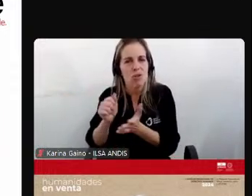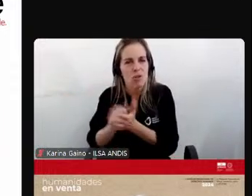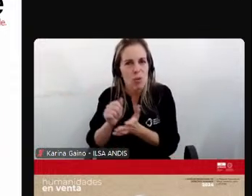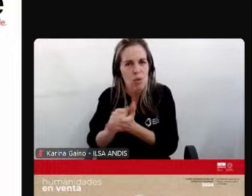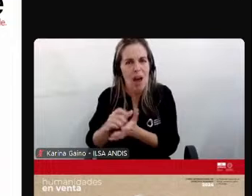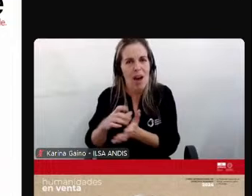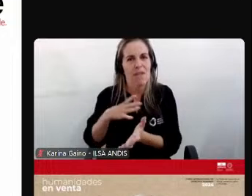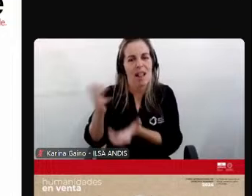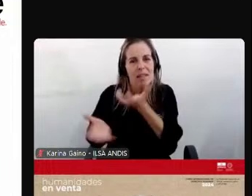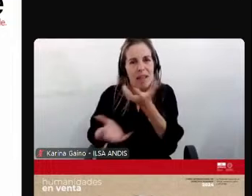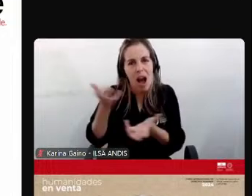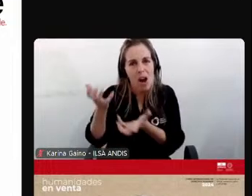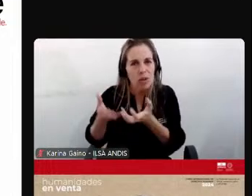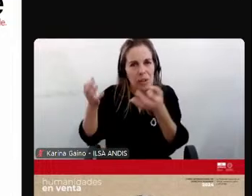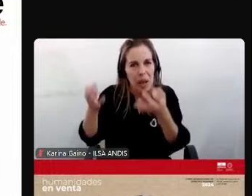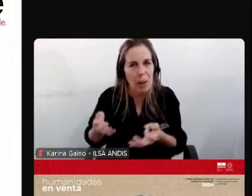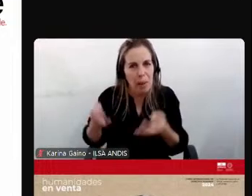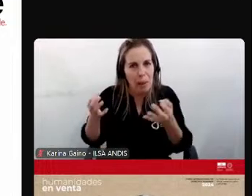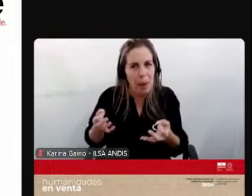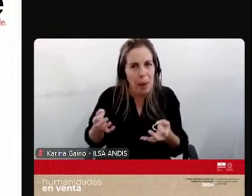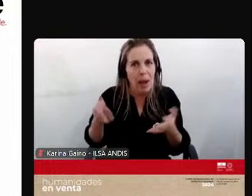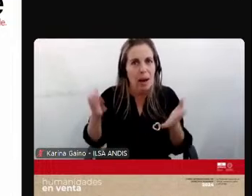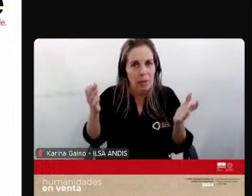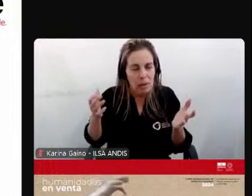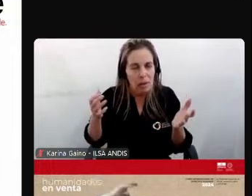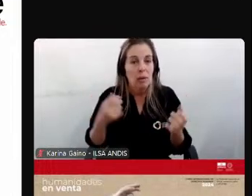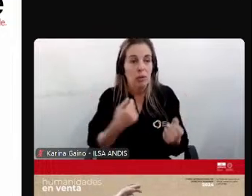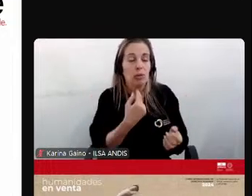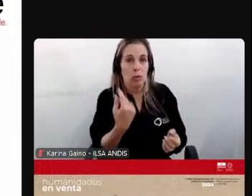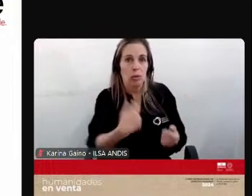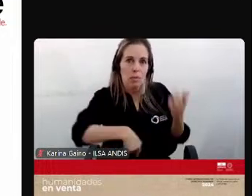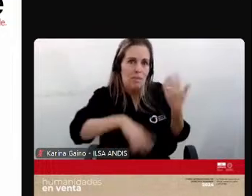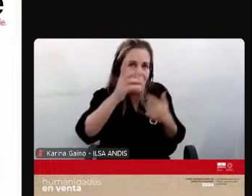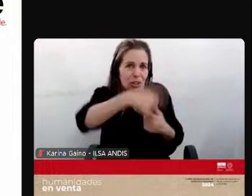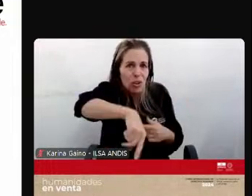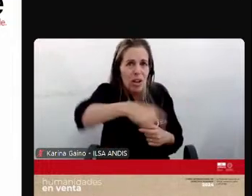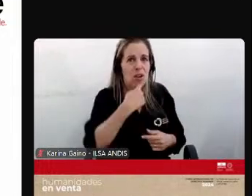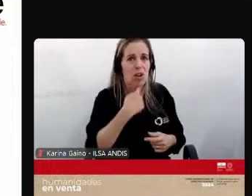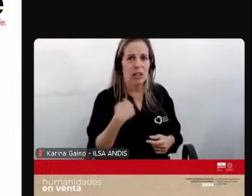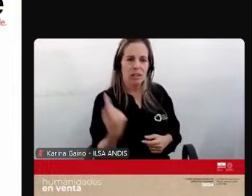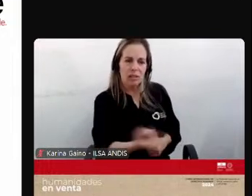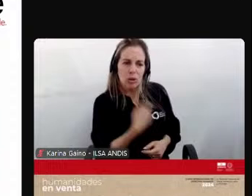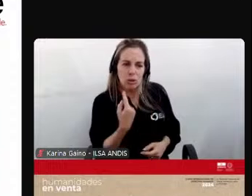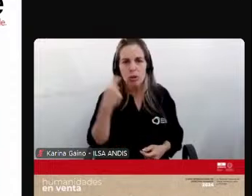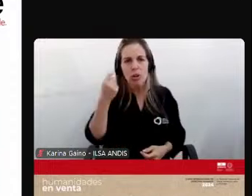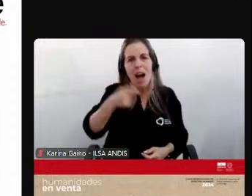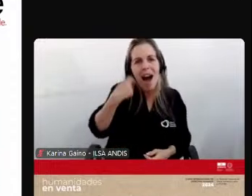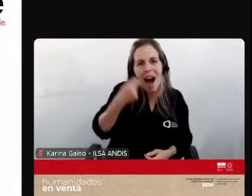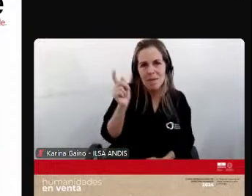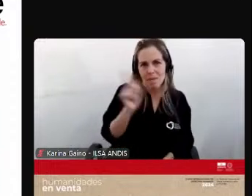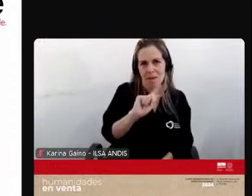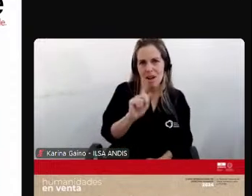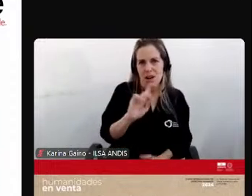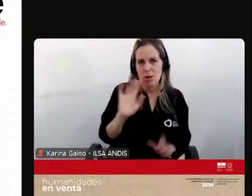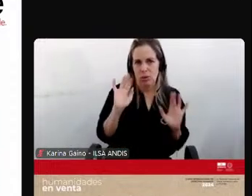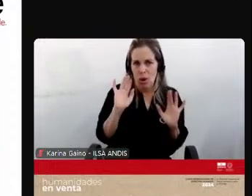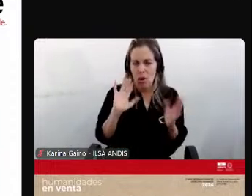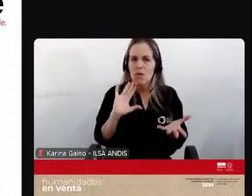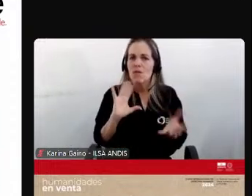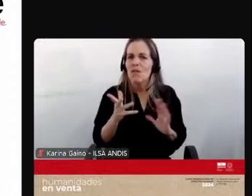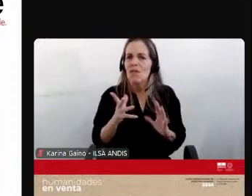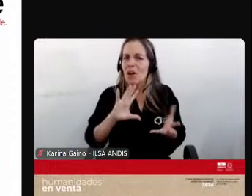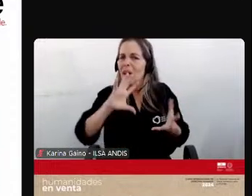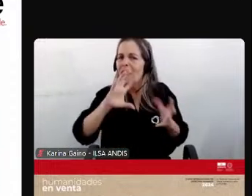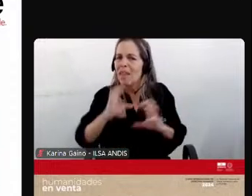aren't animals, right? And so it's this degrading nature where it's not just saying compared to where we might live in a privileged situation,